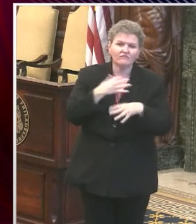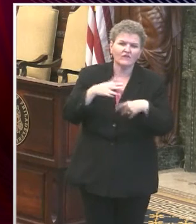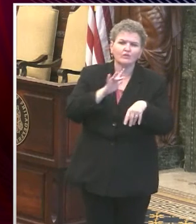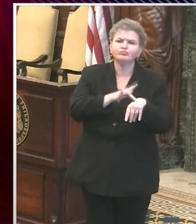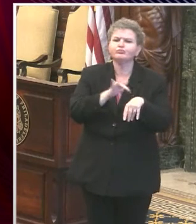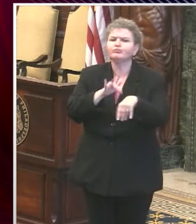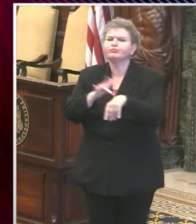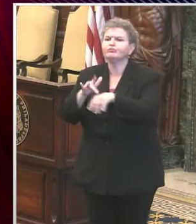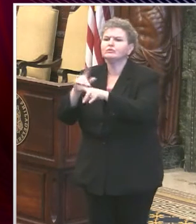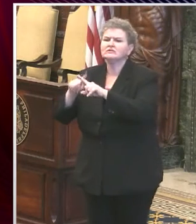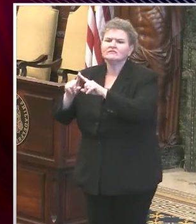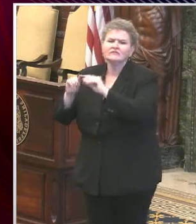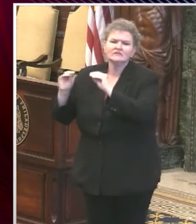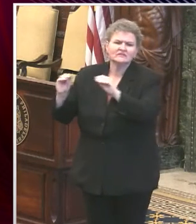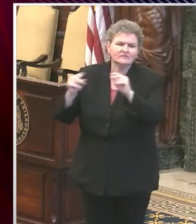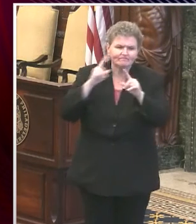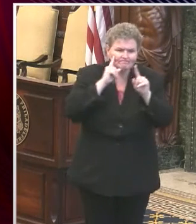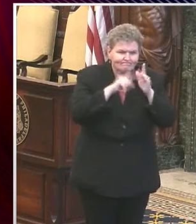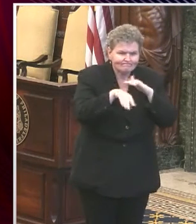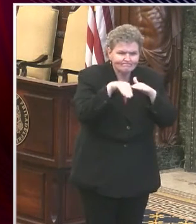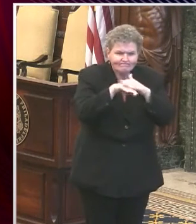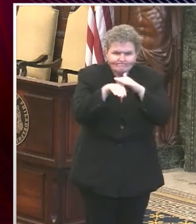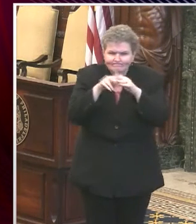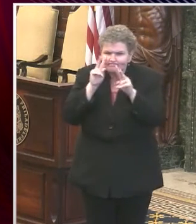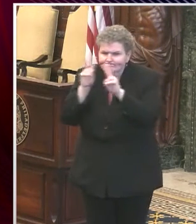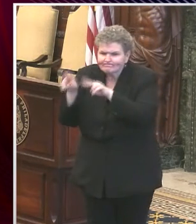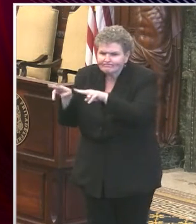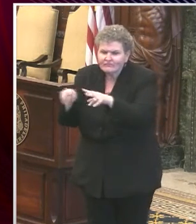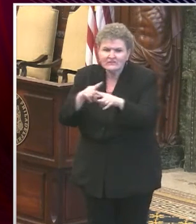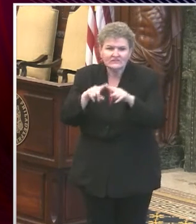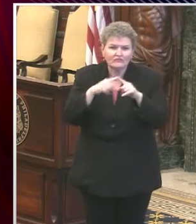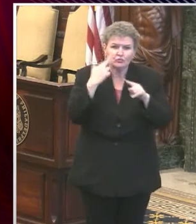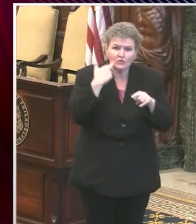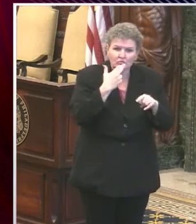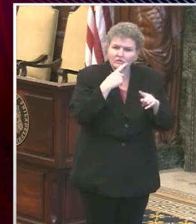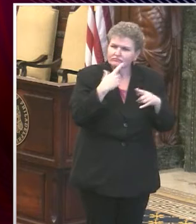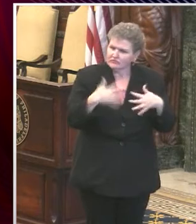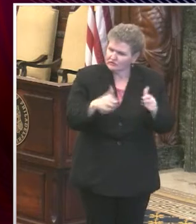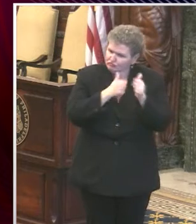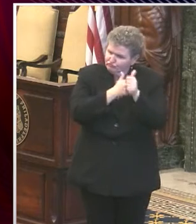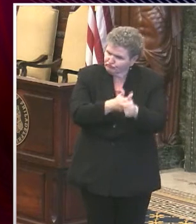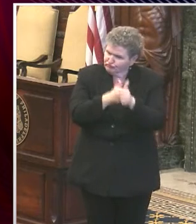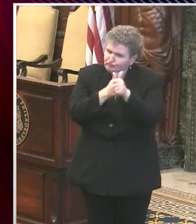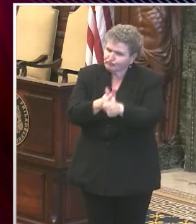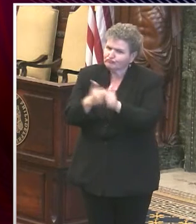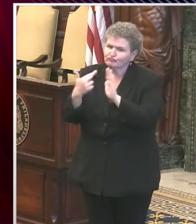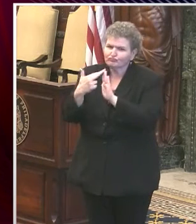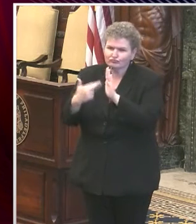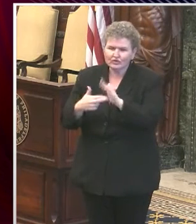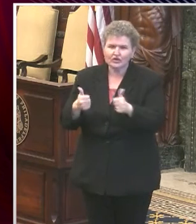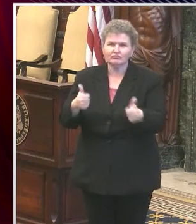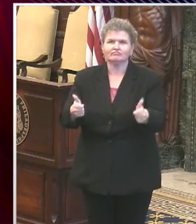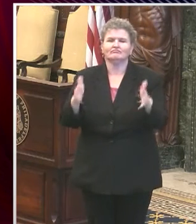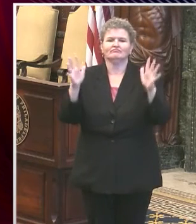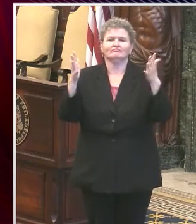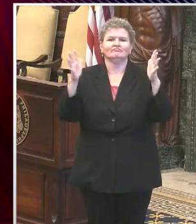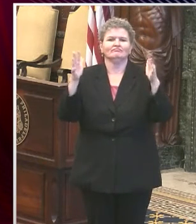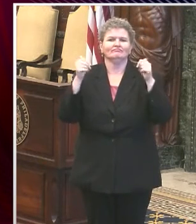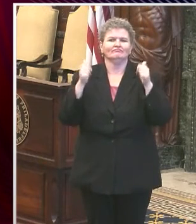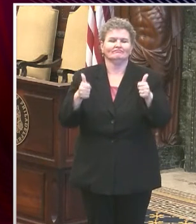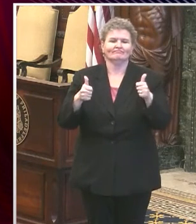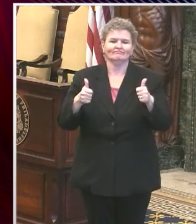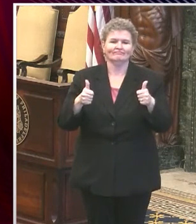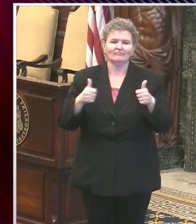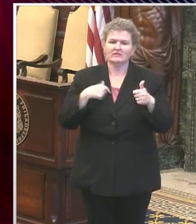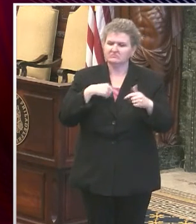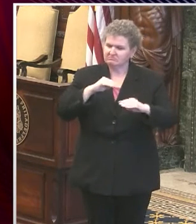education and to do inspections. And what I'm hearing so far is that restaurants have been compliant, and as a rule, not all of them, but overall, we're pretty satisfied with